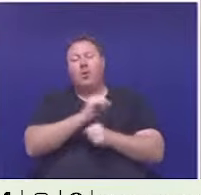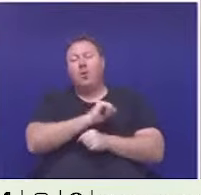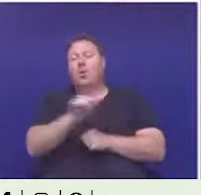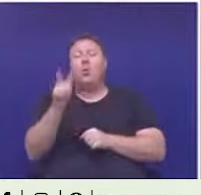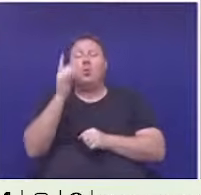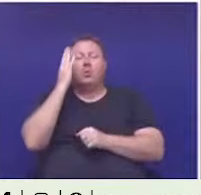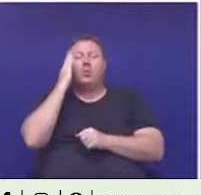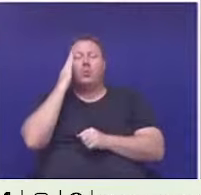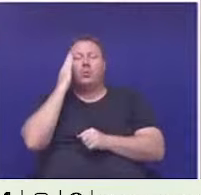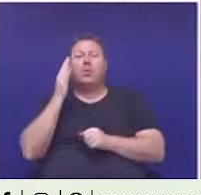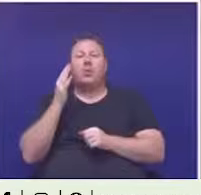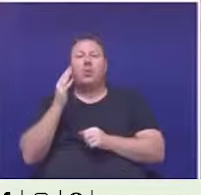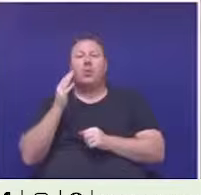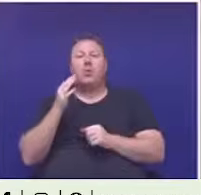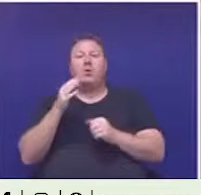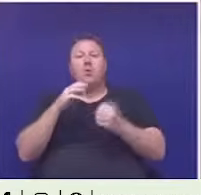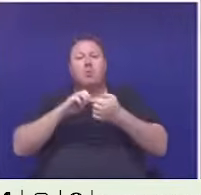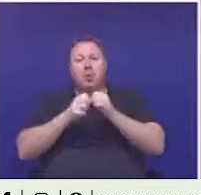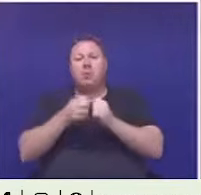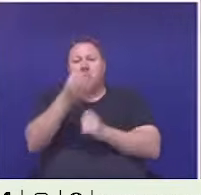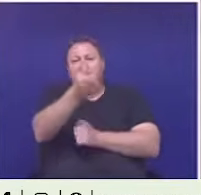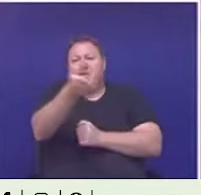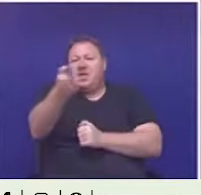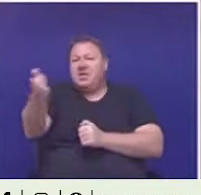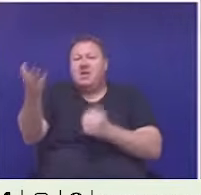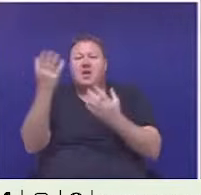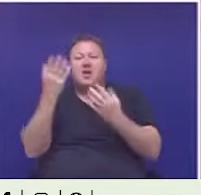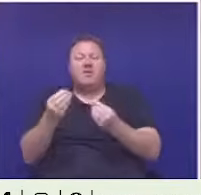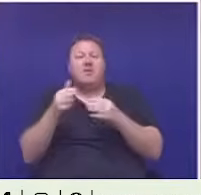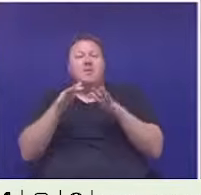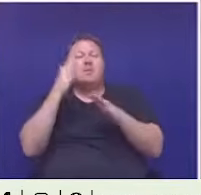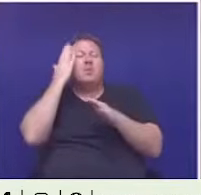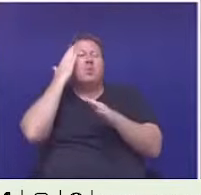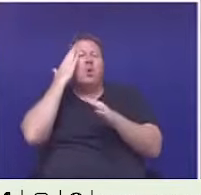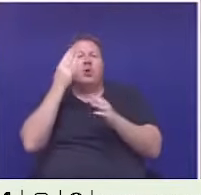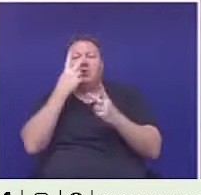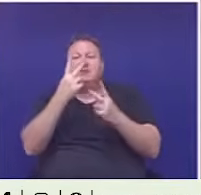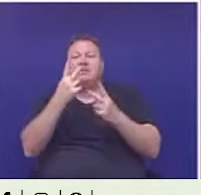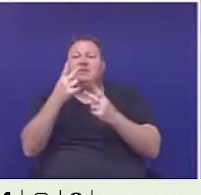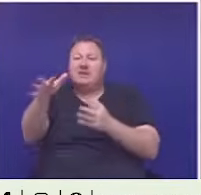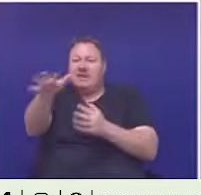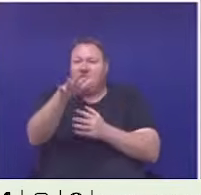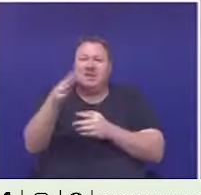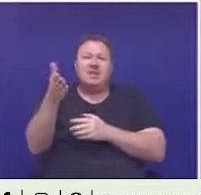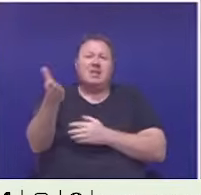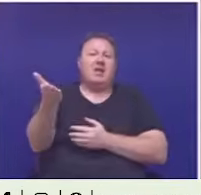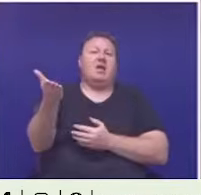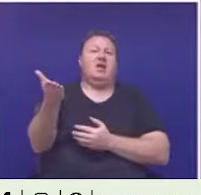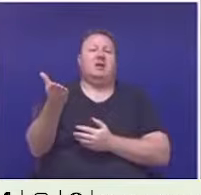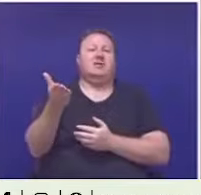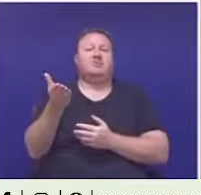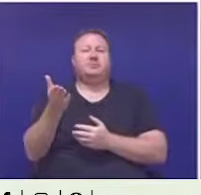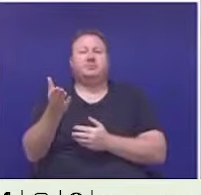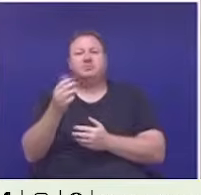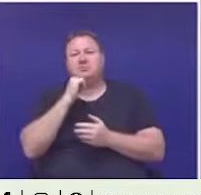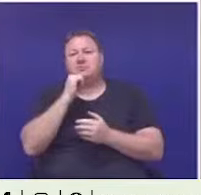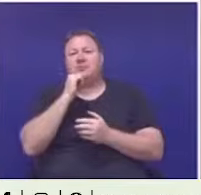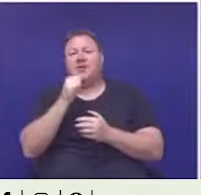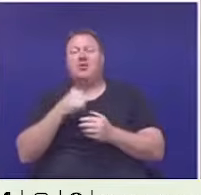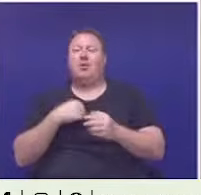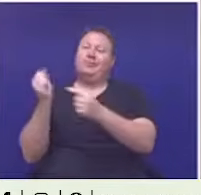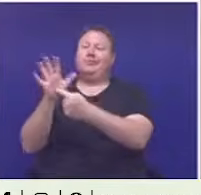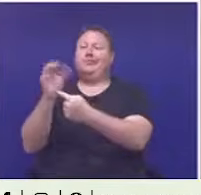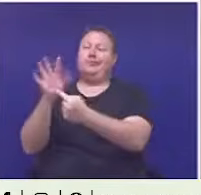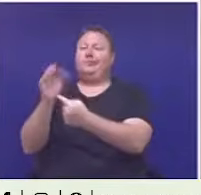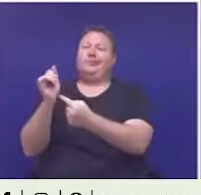with it in one way or another. And people know what they see on the ground. It goes far beyond just PowerPoint presentations that are